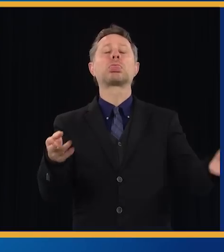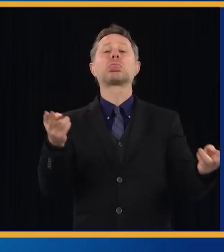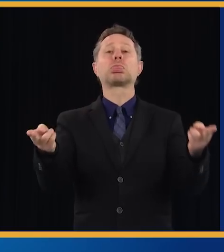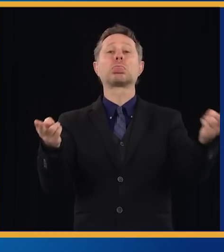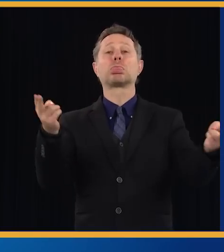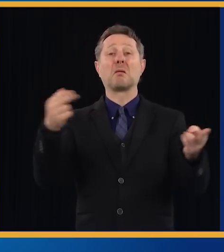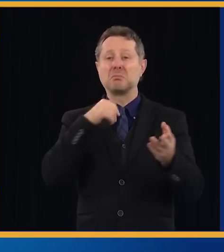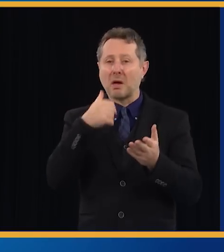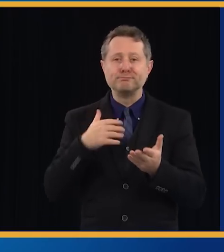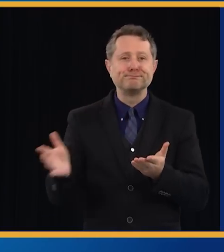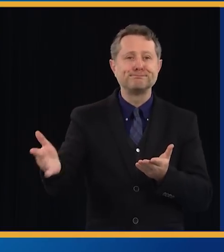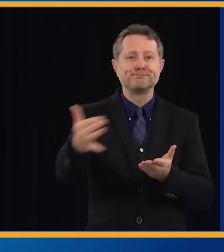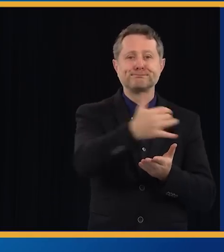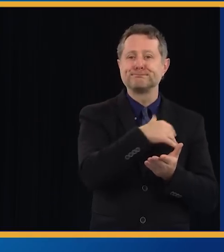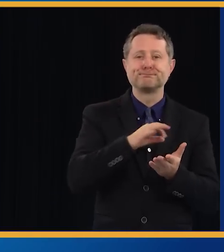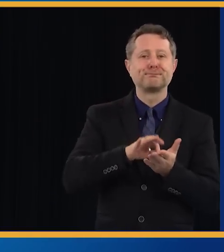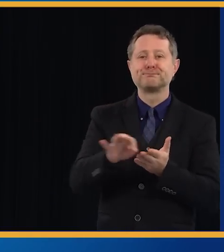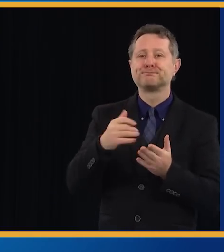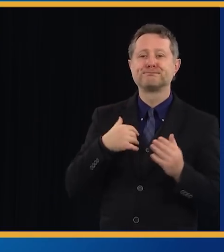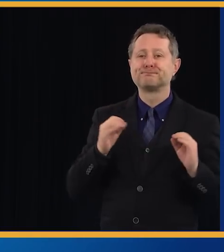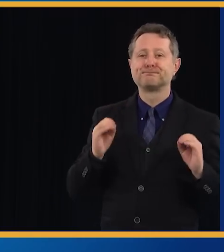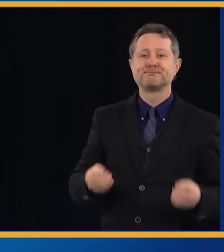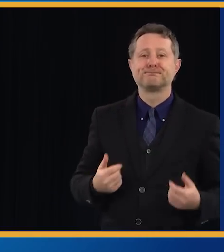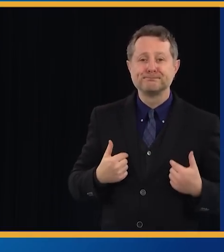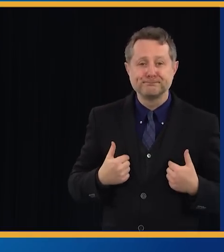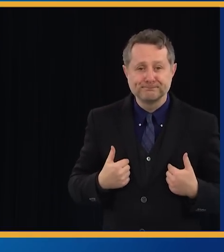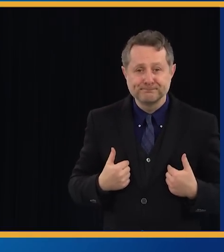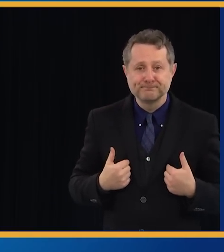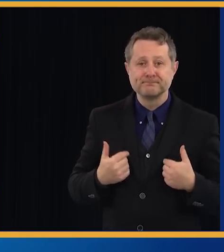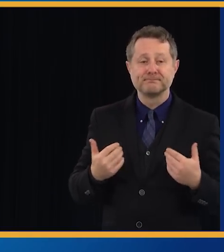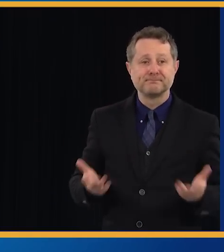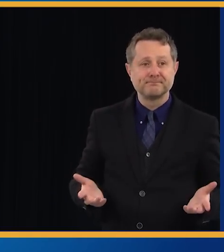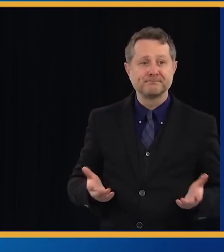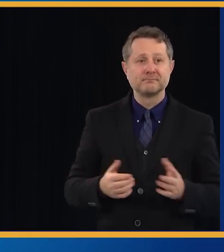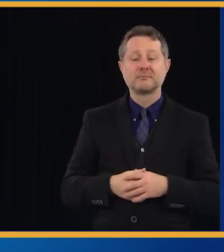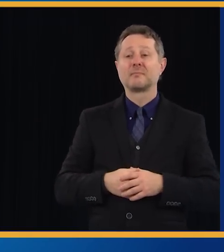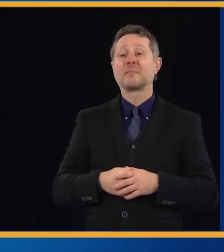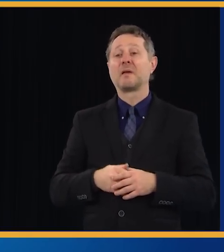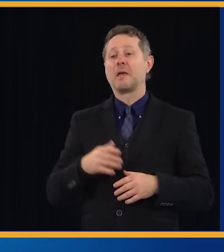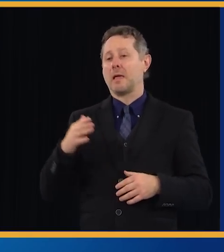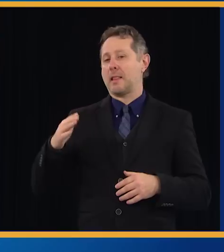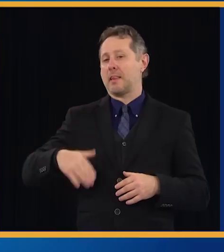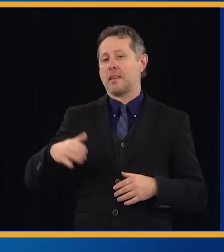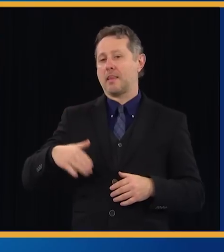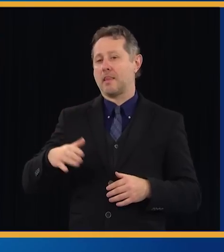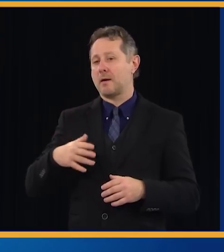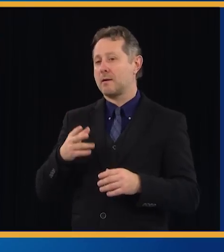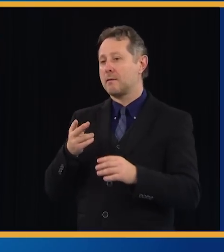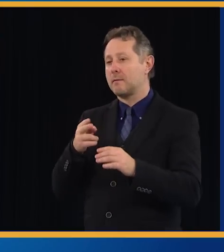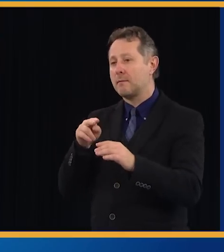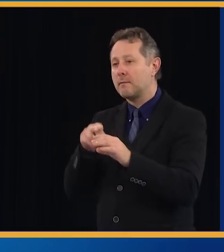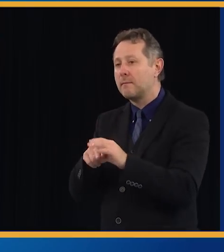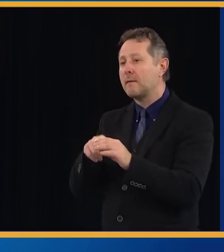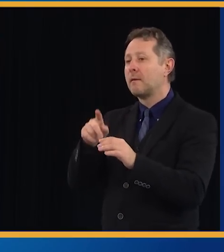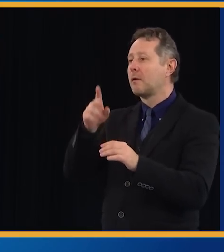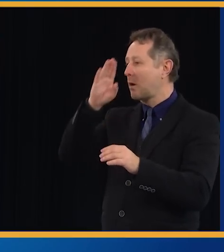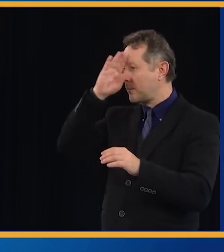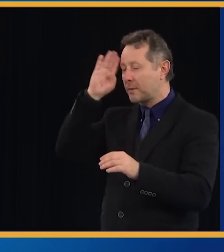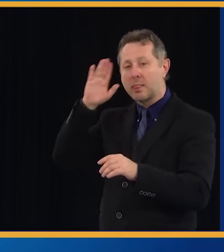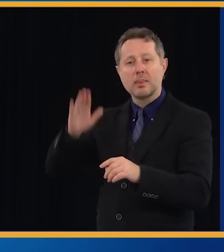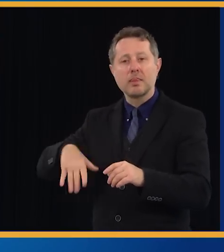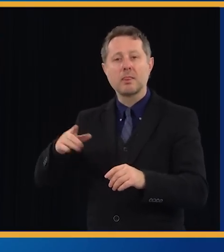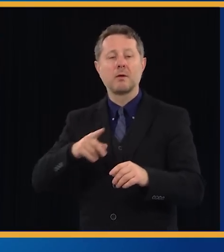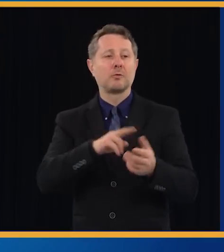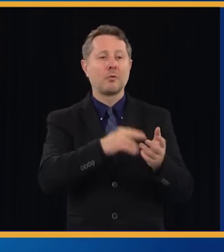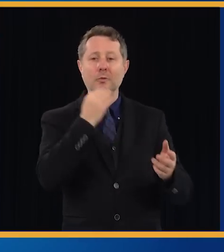who died in their home and were not in a hospital or a nursing home. We still have to